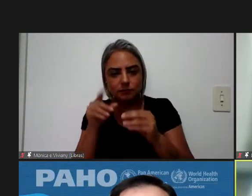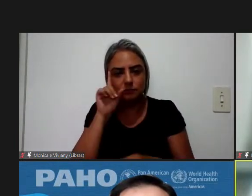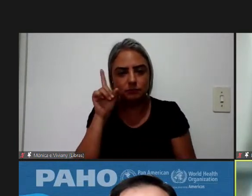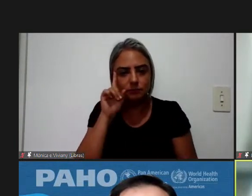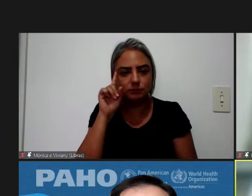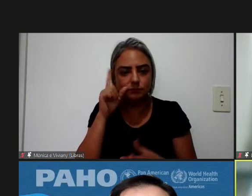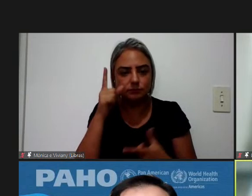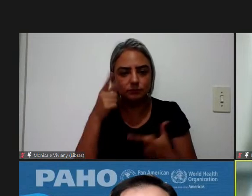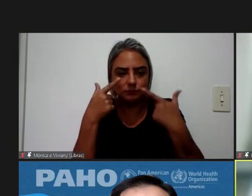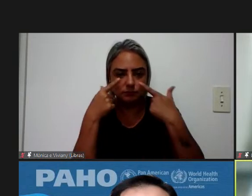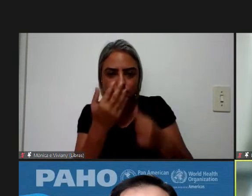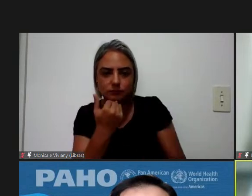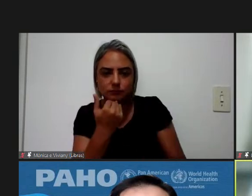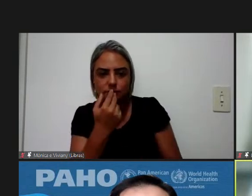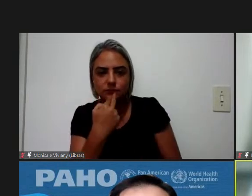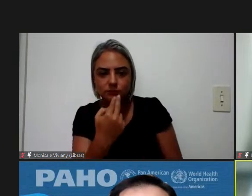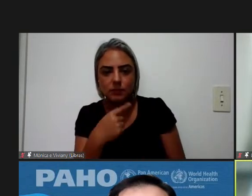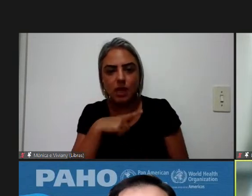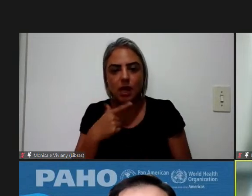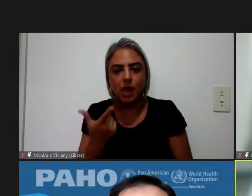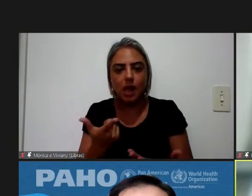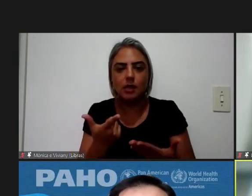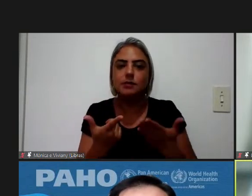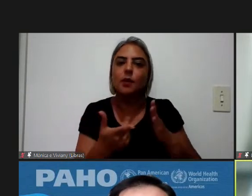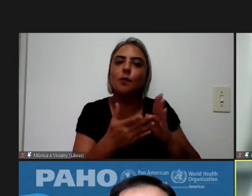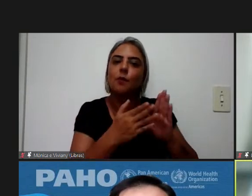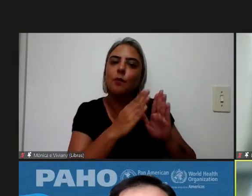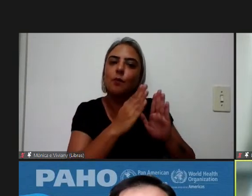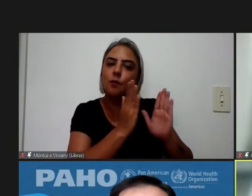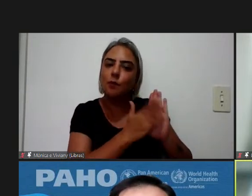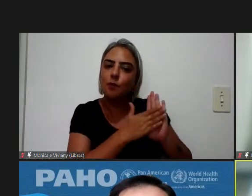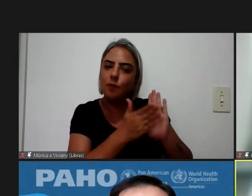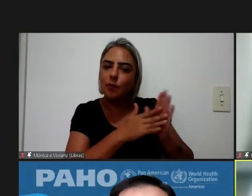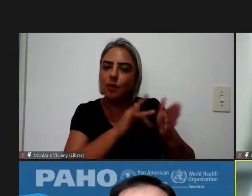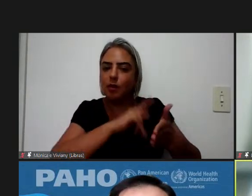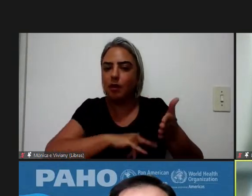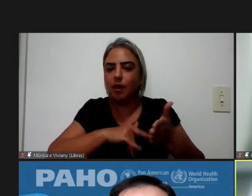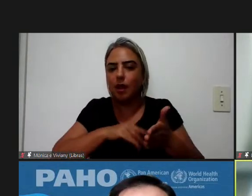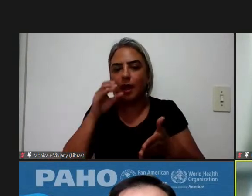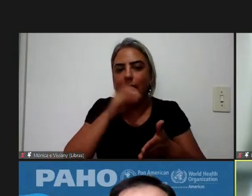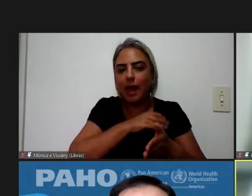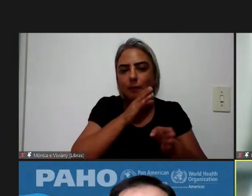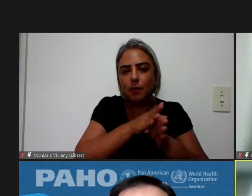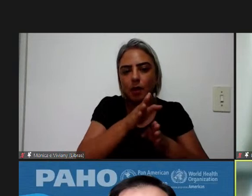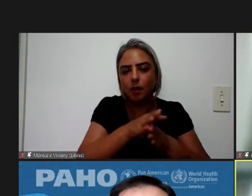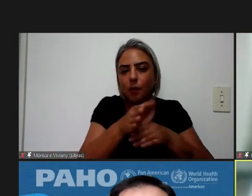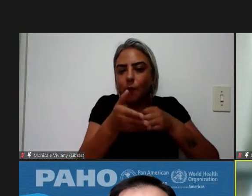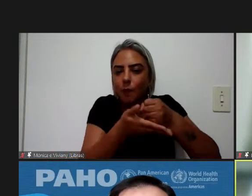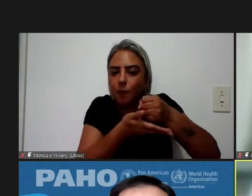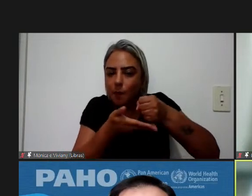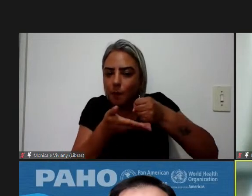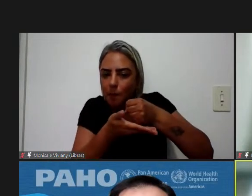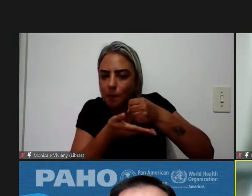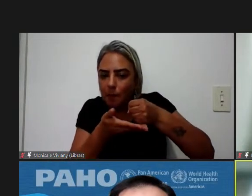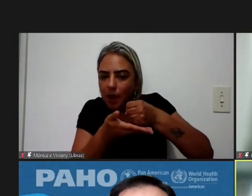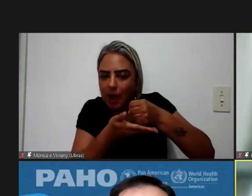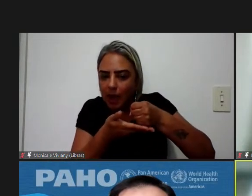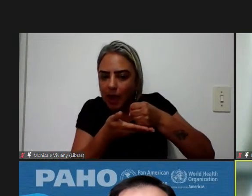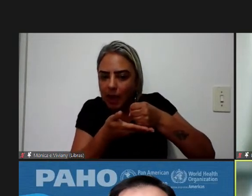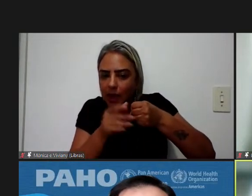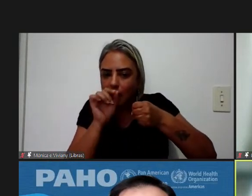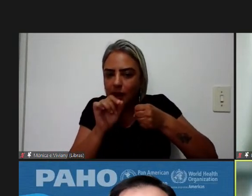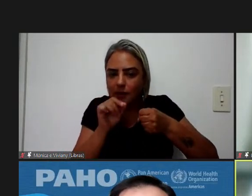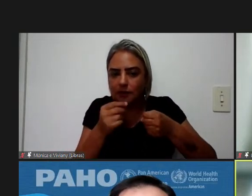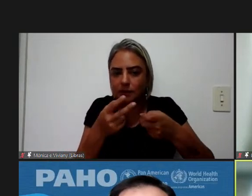the minimal team in the daily based routine, which are protocols with brief counseling.